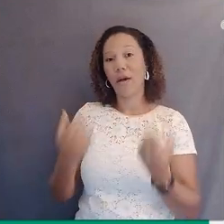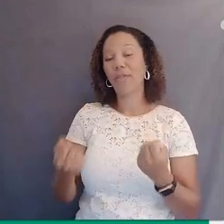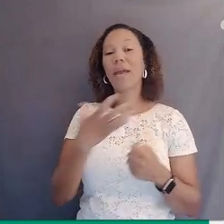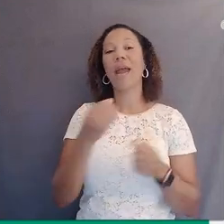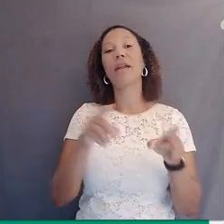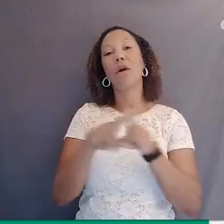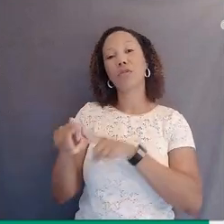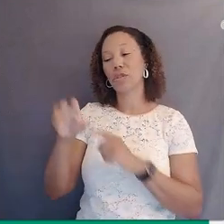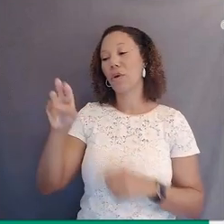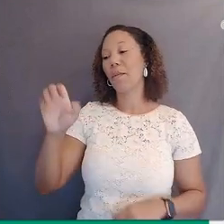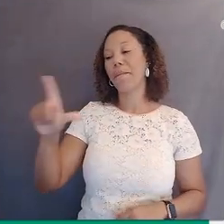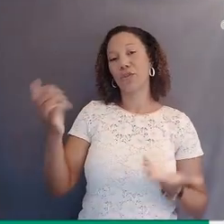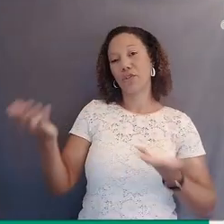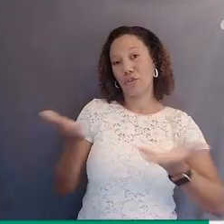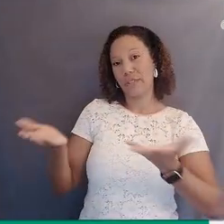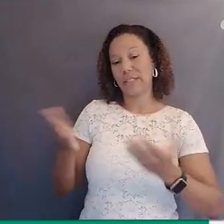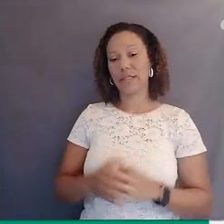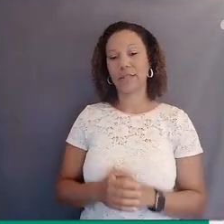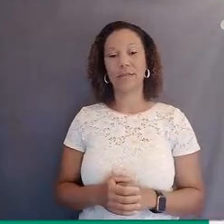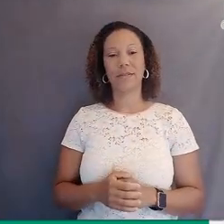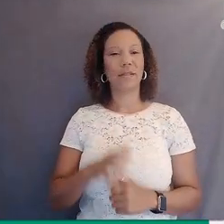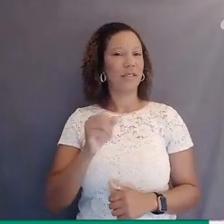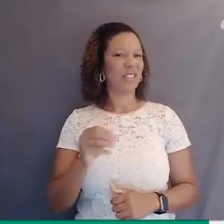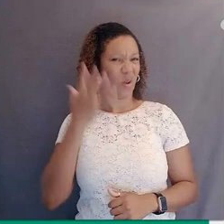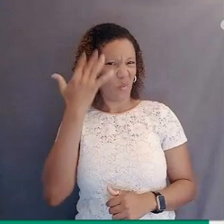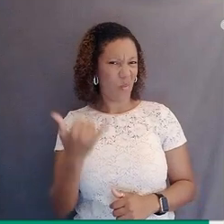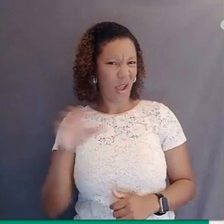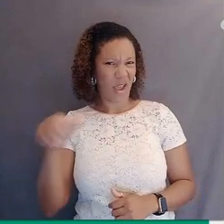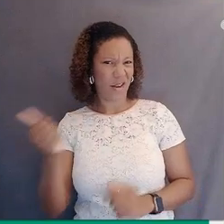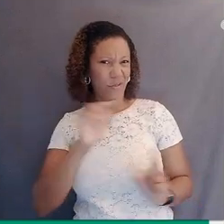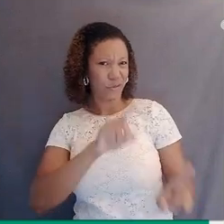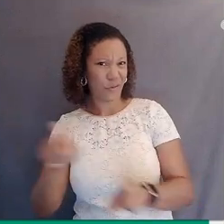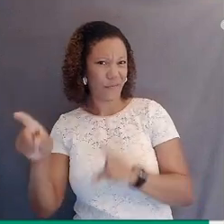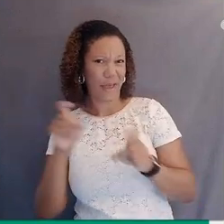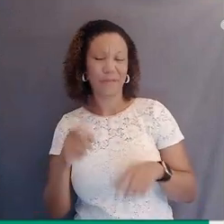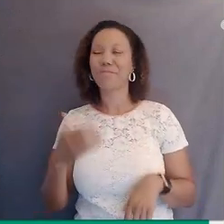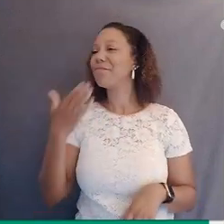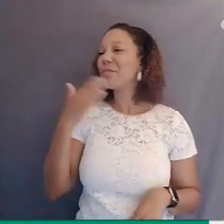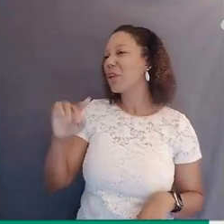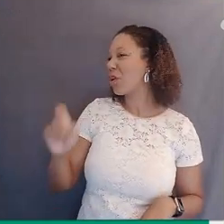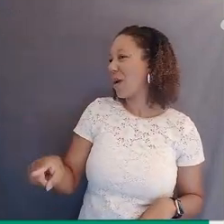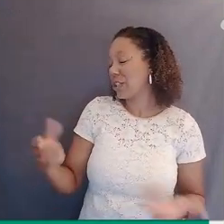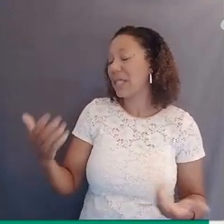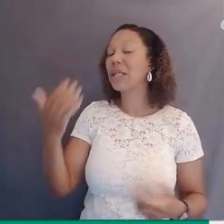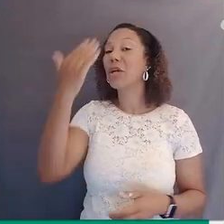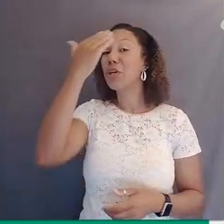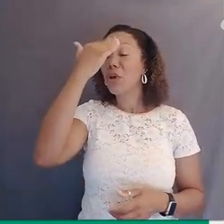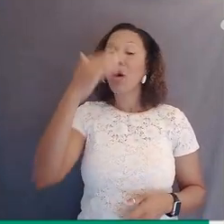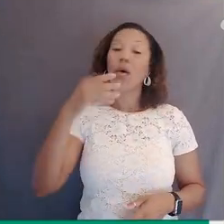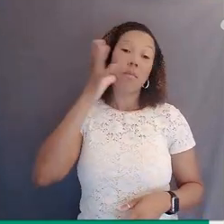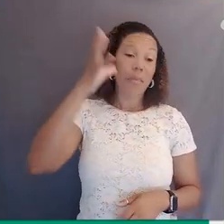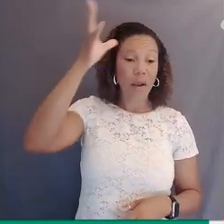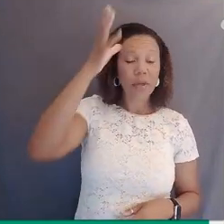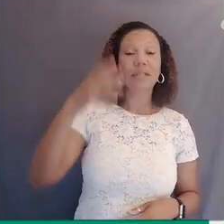meal services. So why is there another survey? It's a good question. You know, our parents and staff